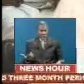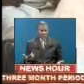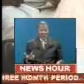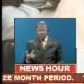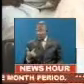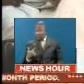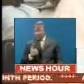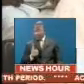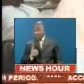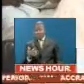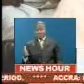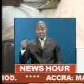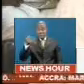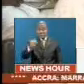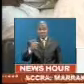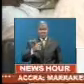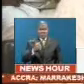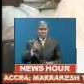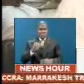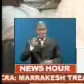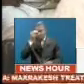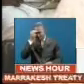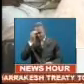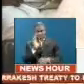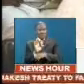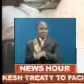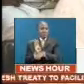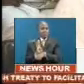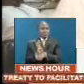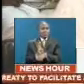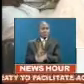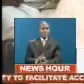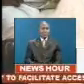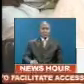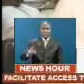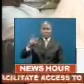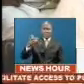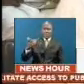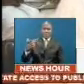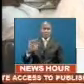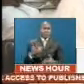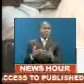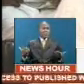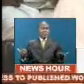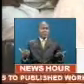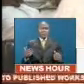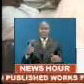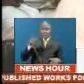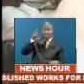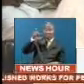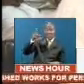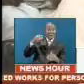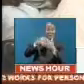your Minister of Trade and Industry, encourage you to ensure that we only use made in Ghana furniture in that particular